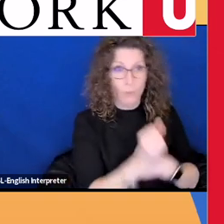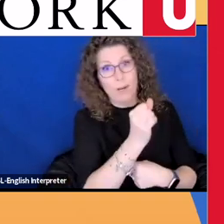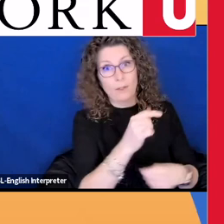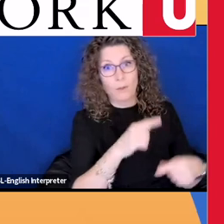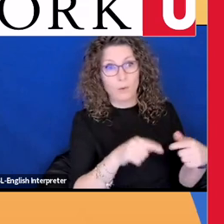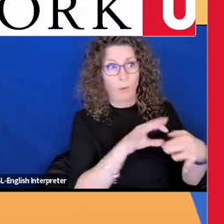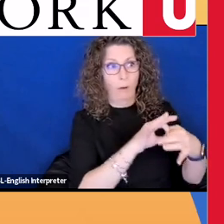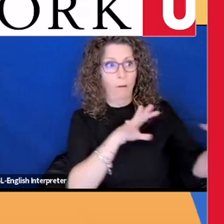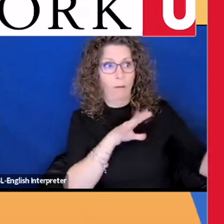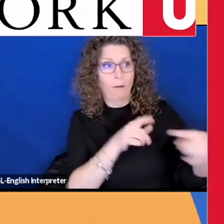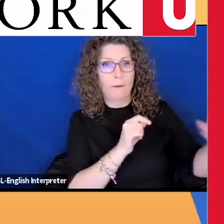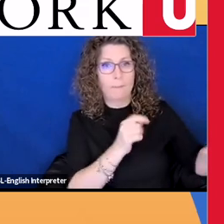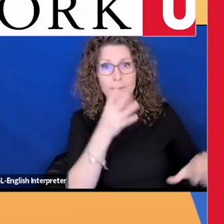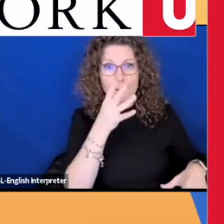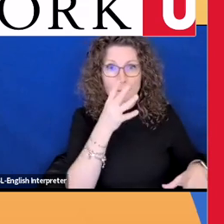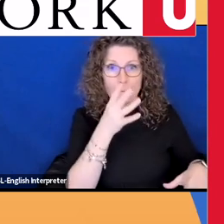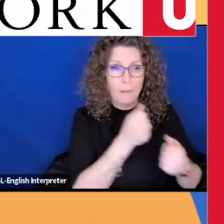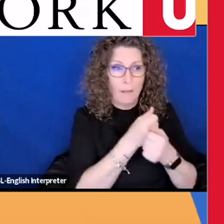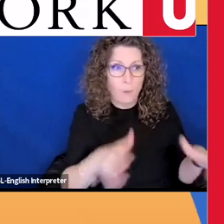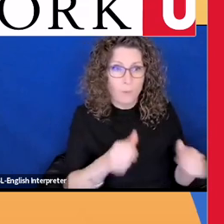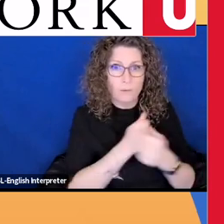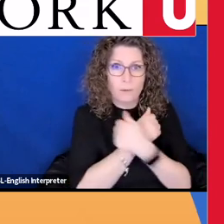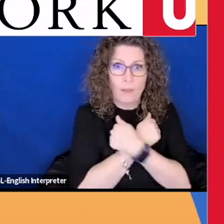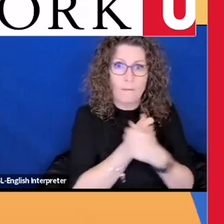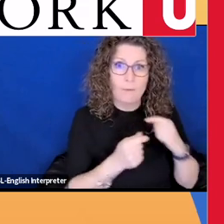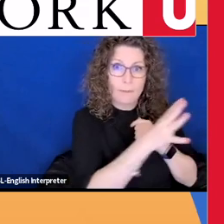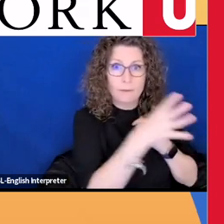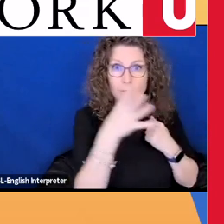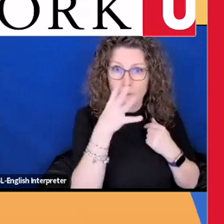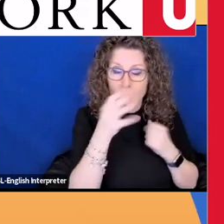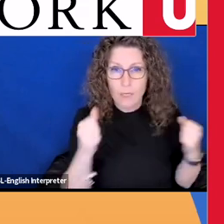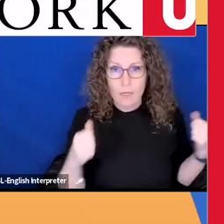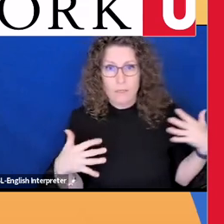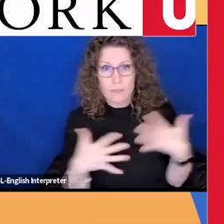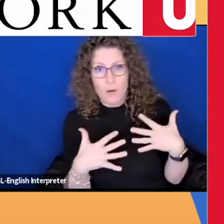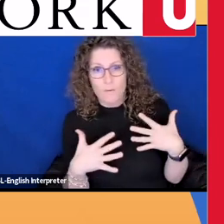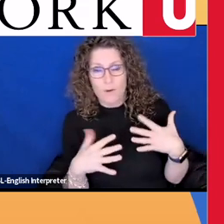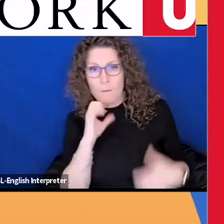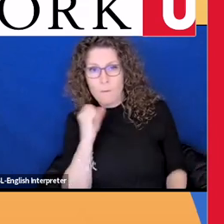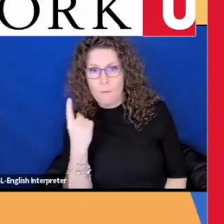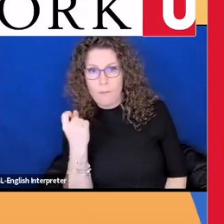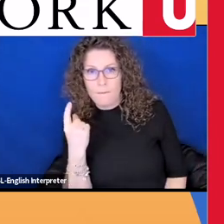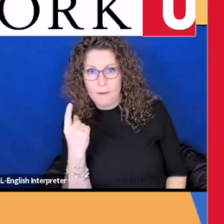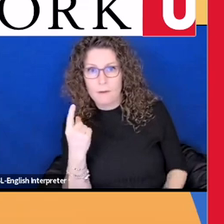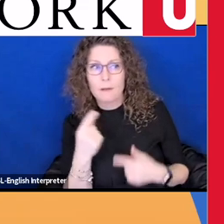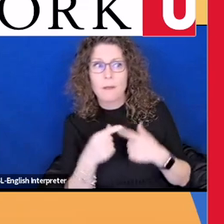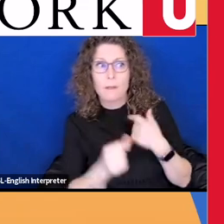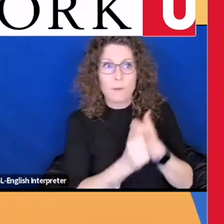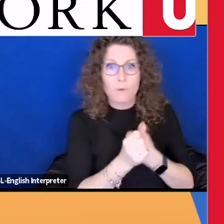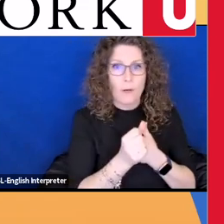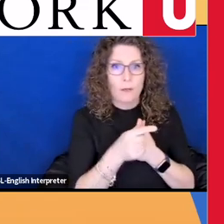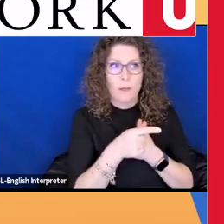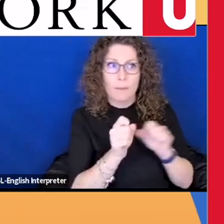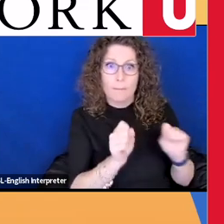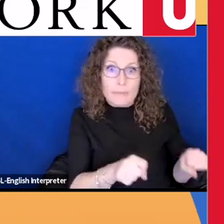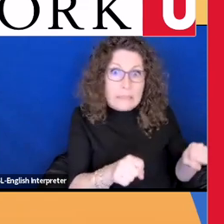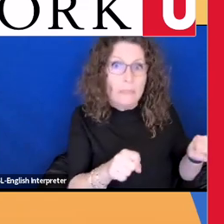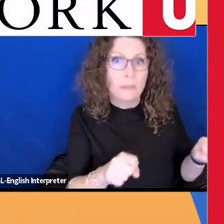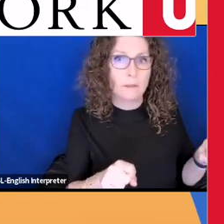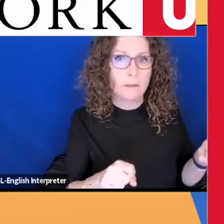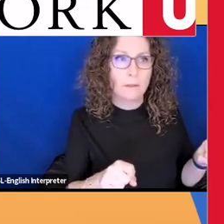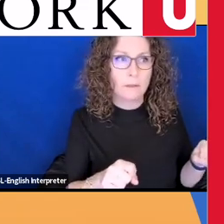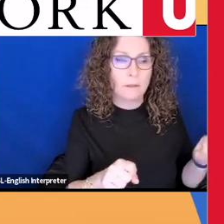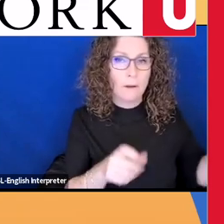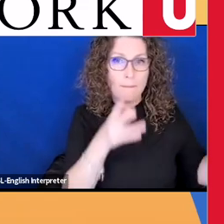a terrifying moment for the child, especially when that threat, when the potential that his mother will not love him is